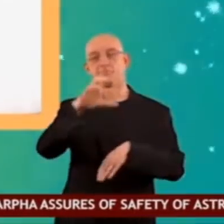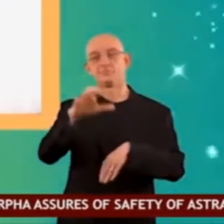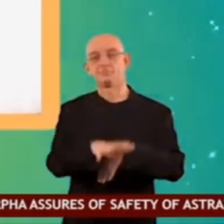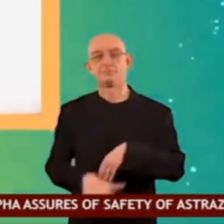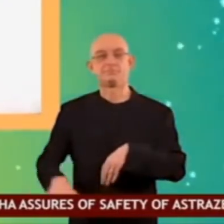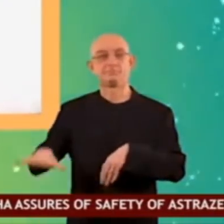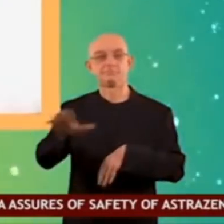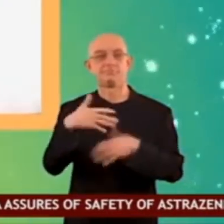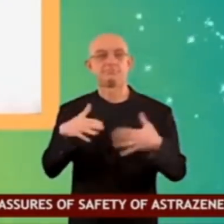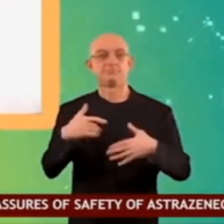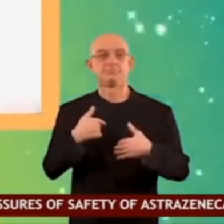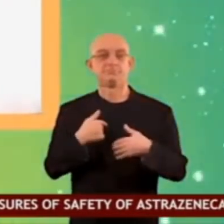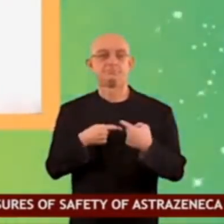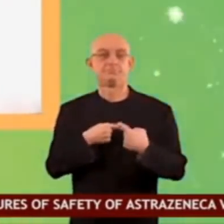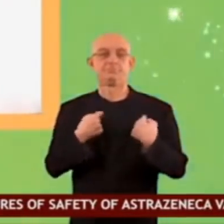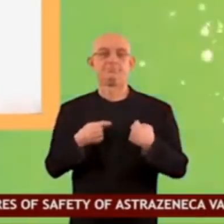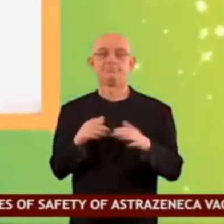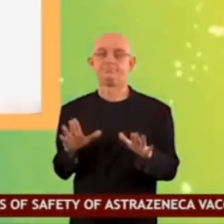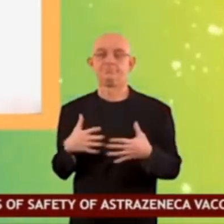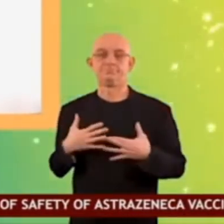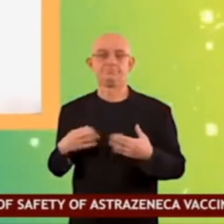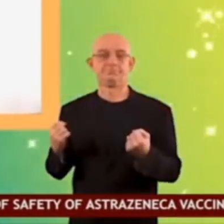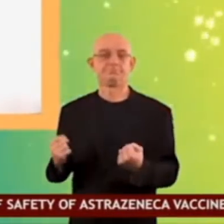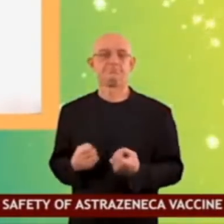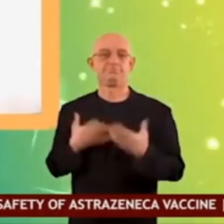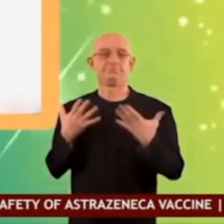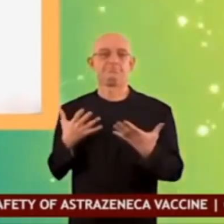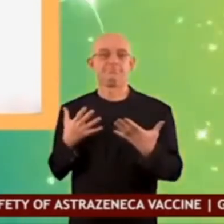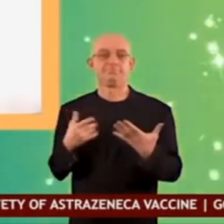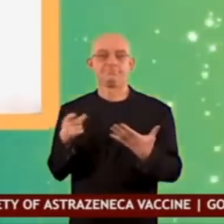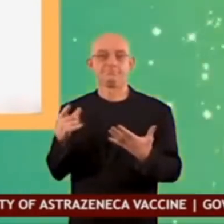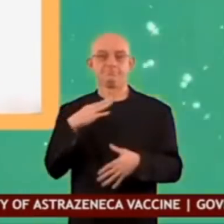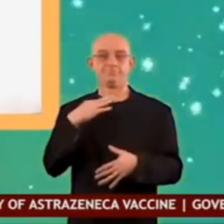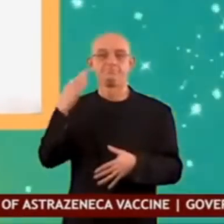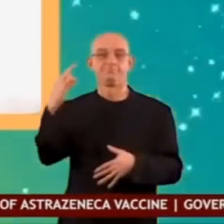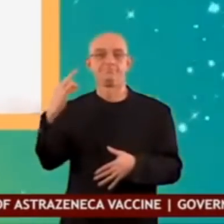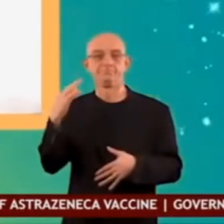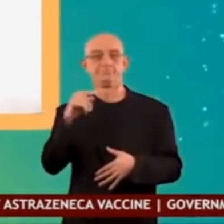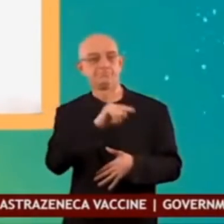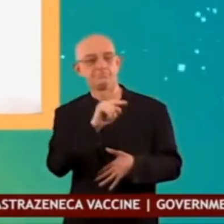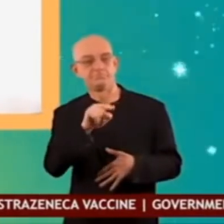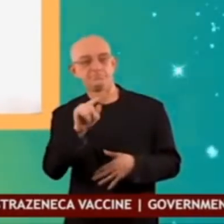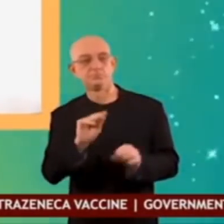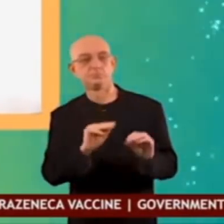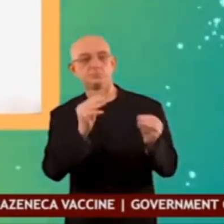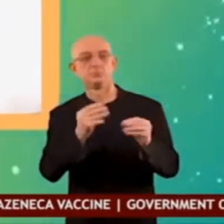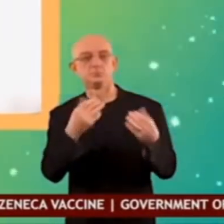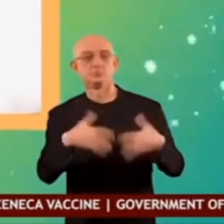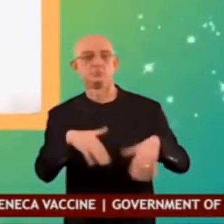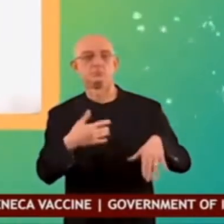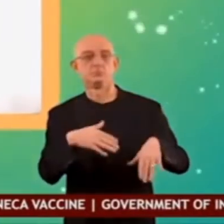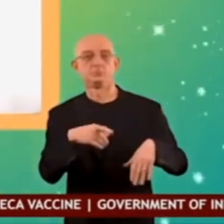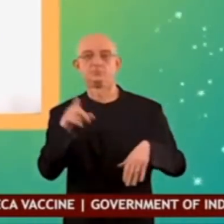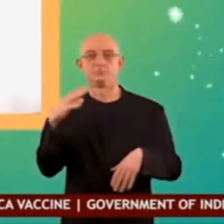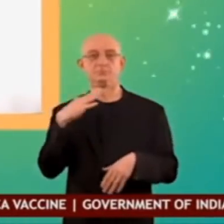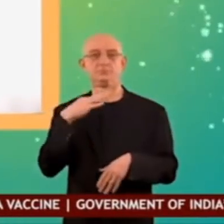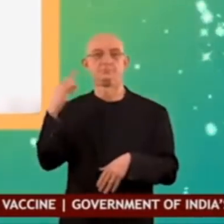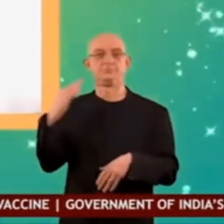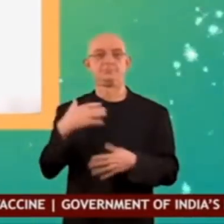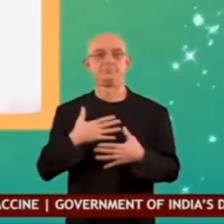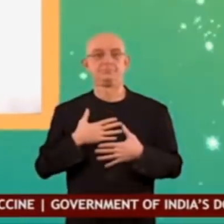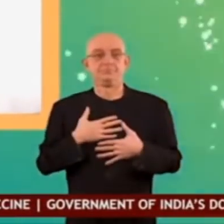It is an honor and a privilege to accept this award. To be selected among